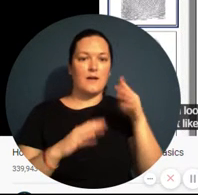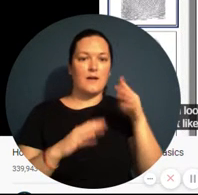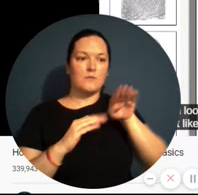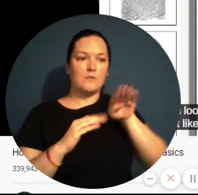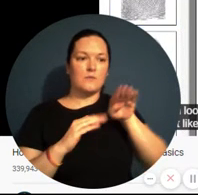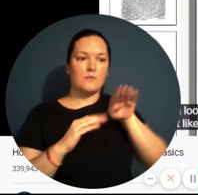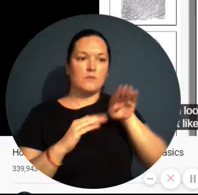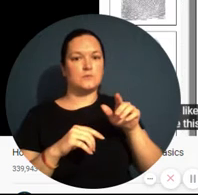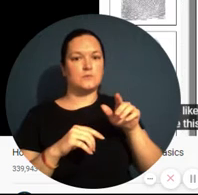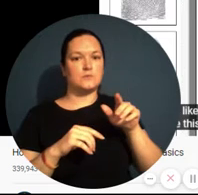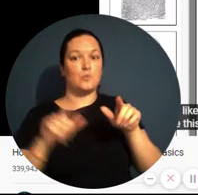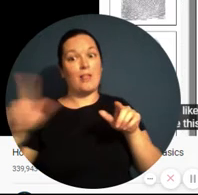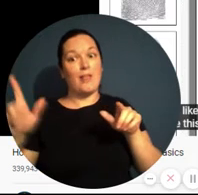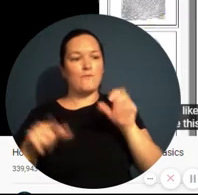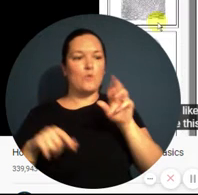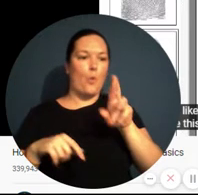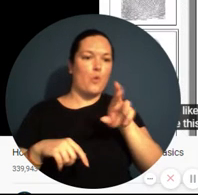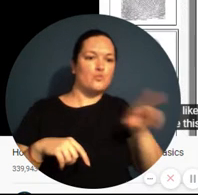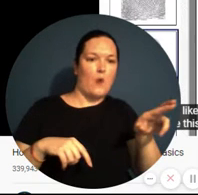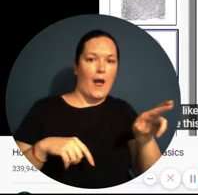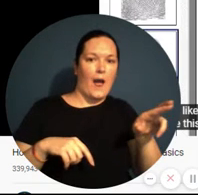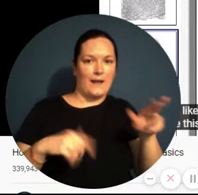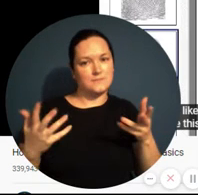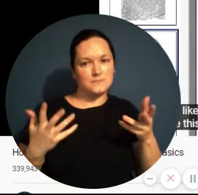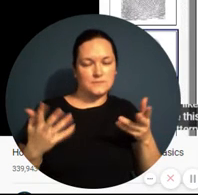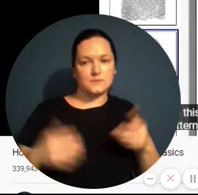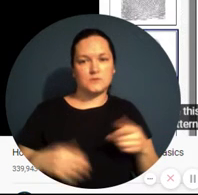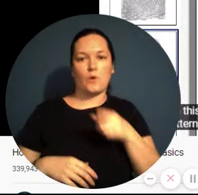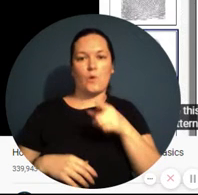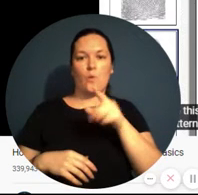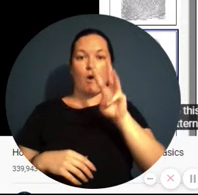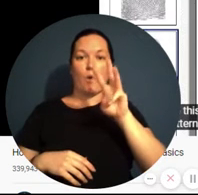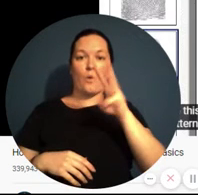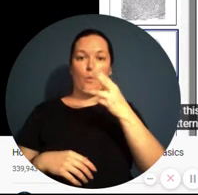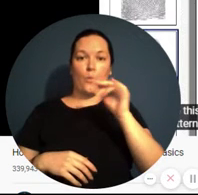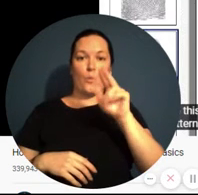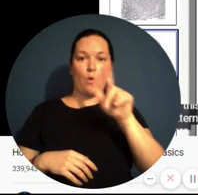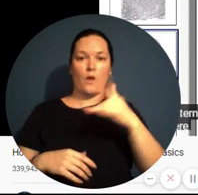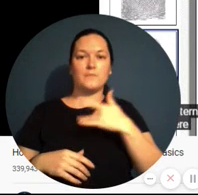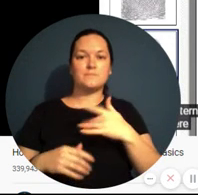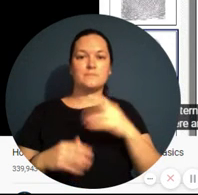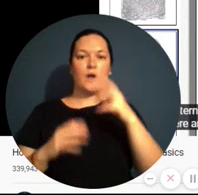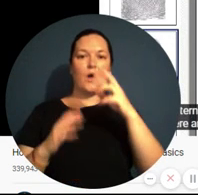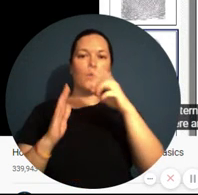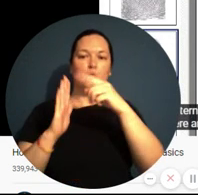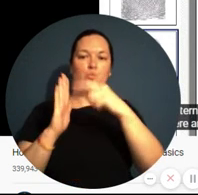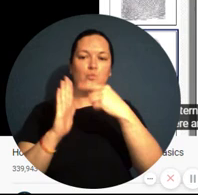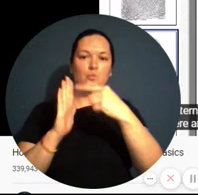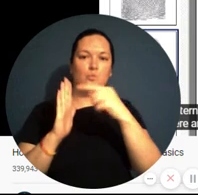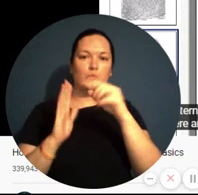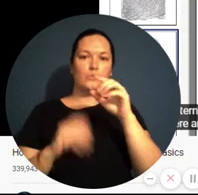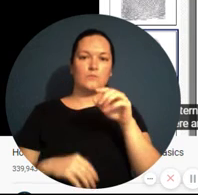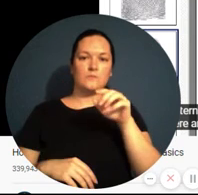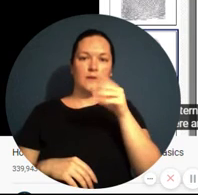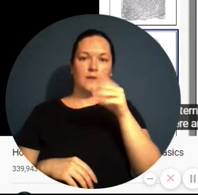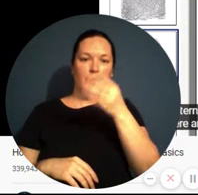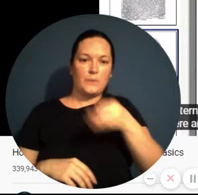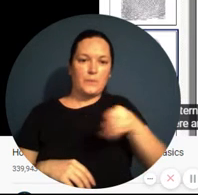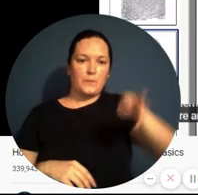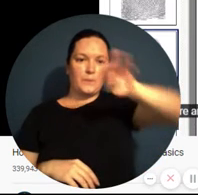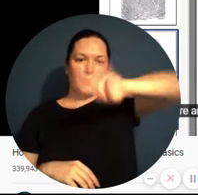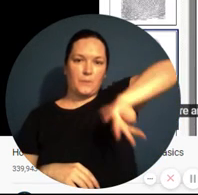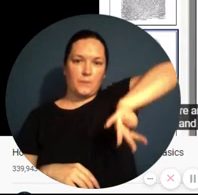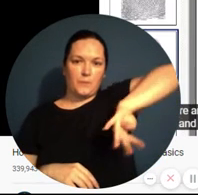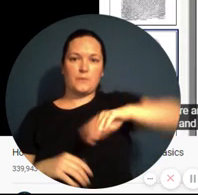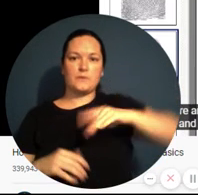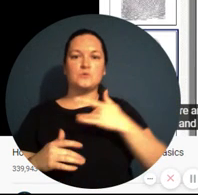to the right, like this one. The ridges in a whorl pattern form a generally round shape. There are usually two chords, one facing up